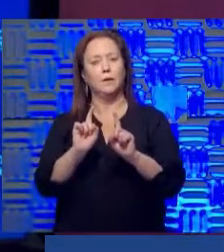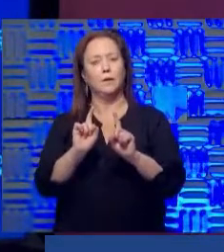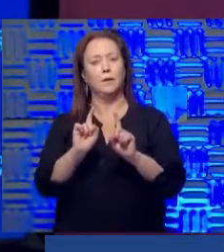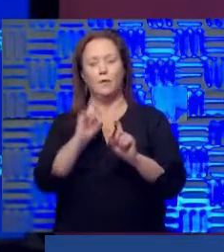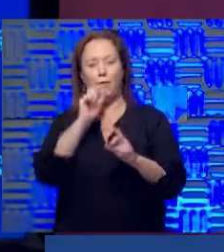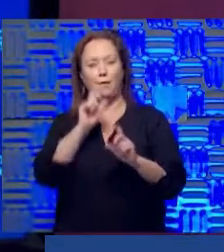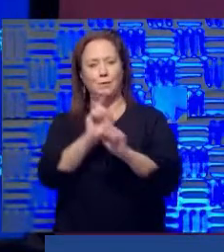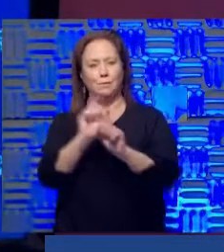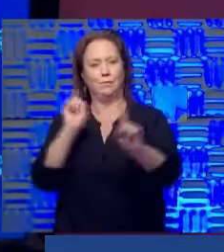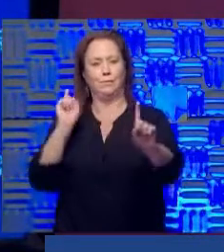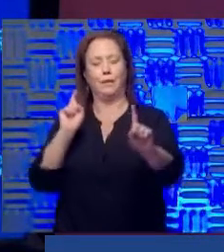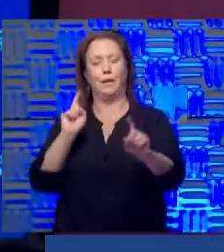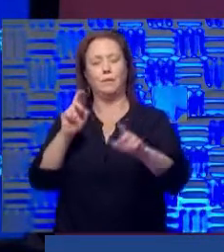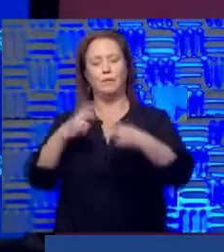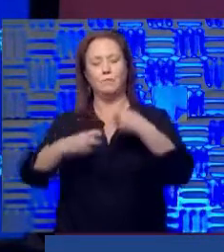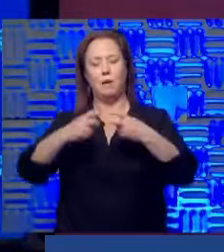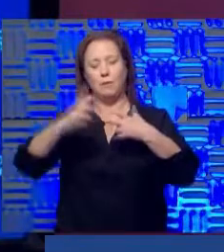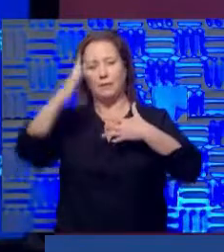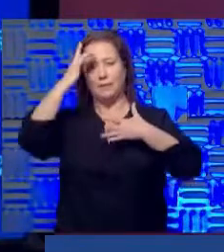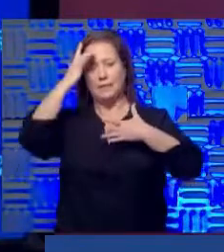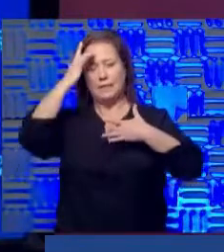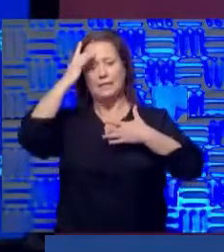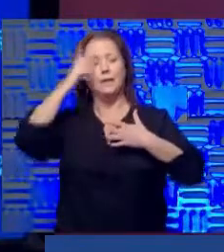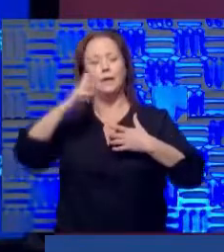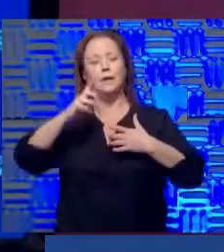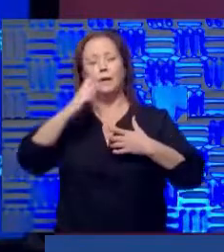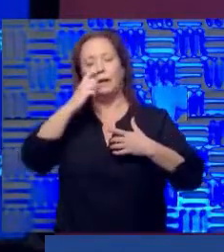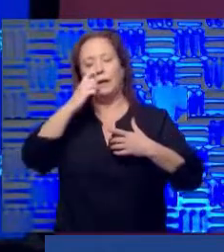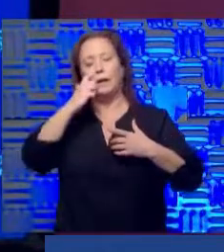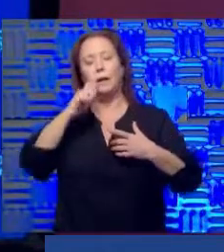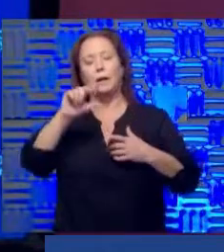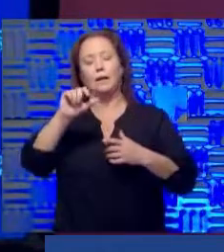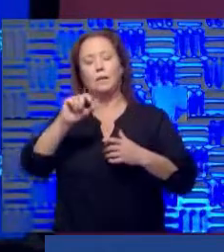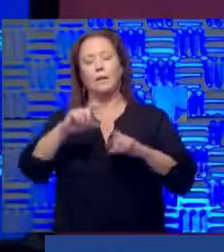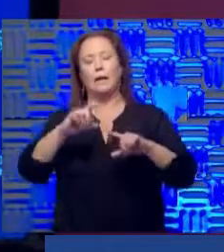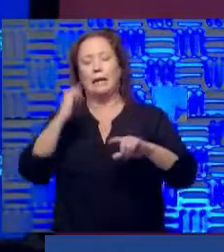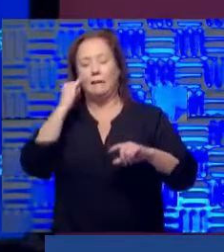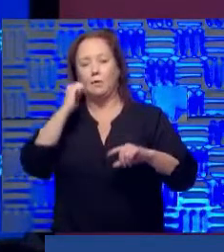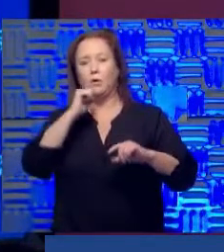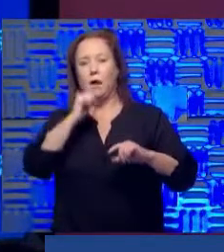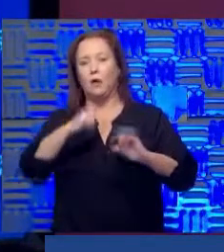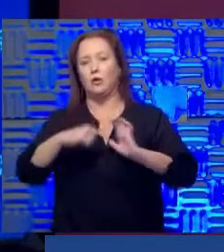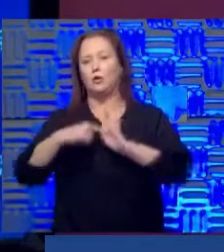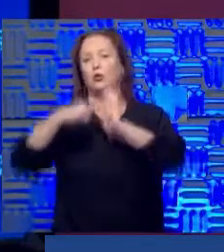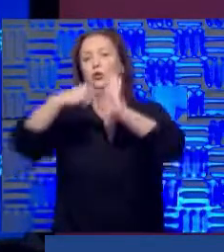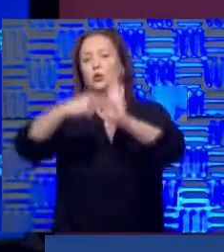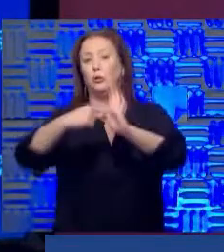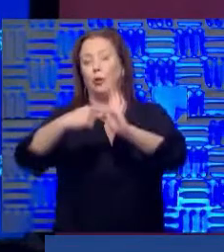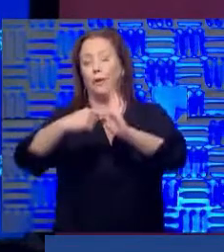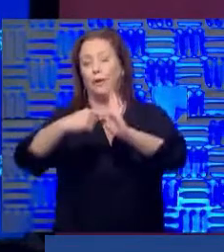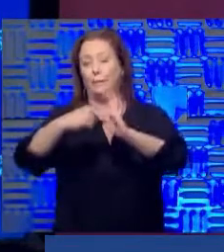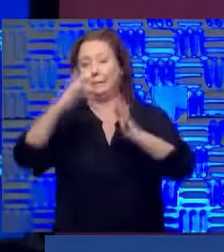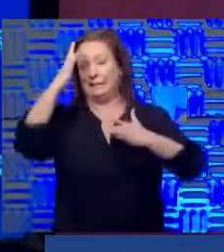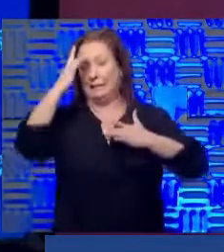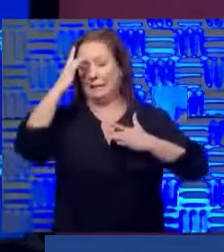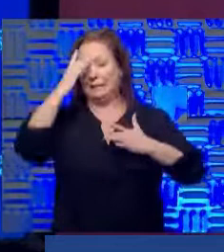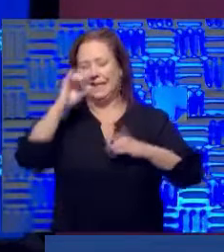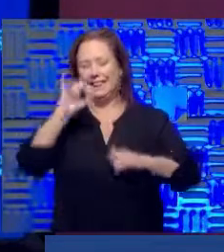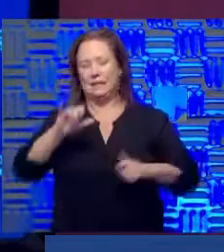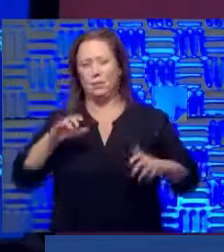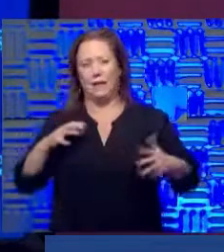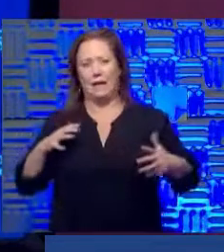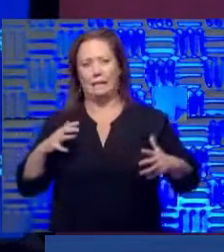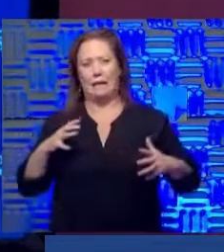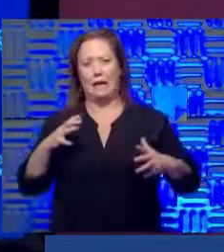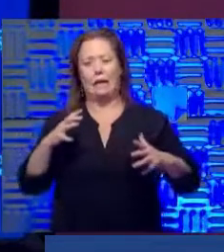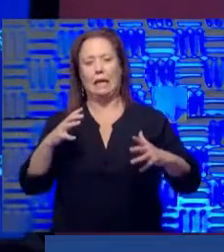this disease is that spectral piece of asymptomatic infection. And so that's where the anxiety really tends